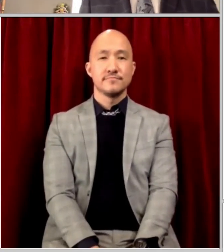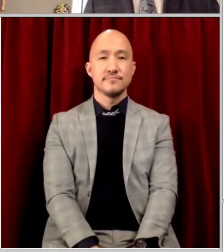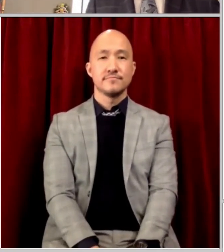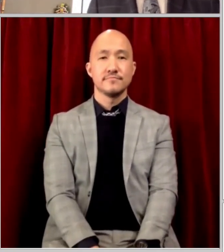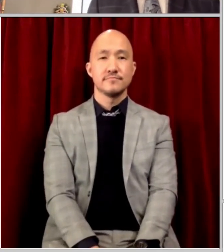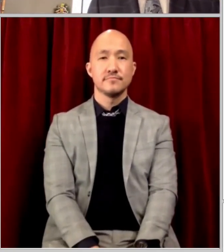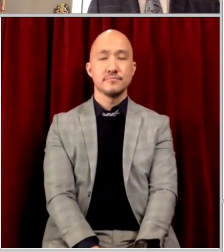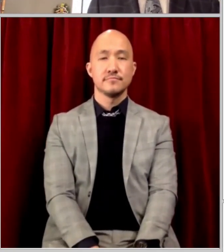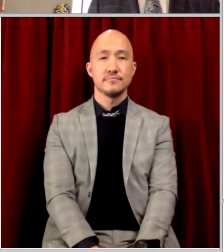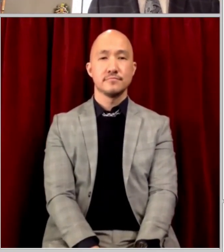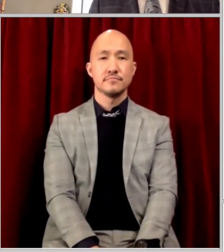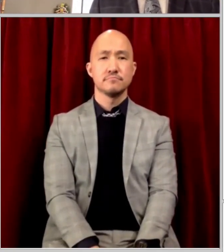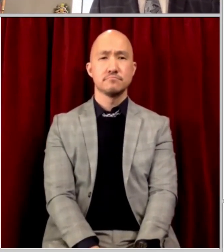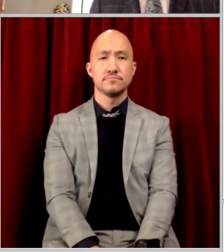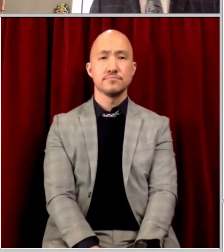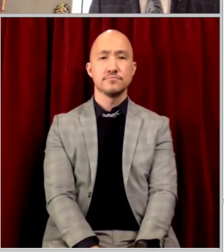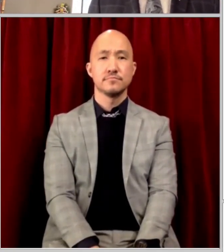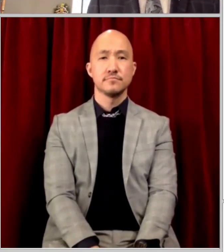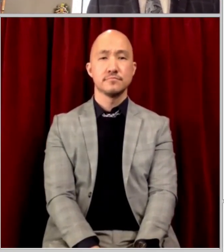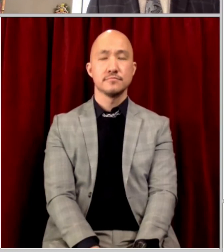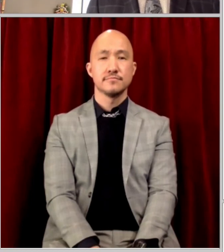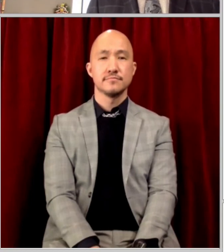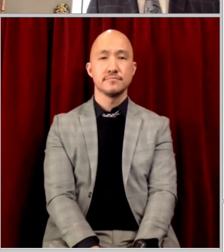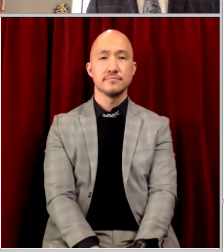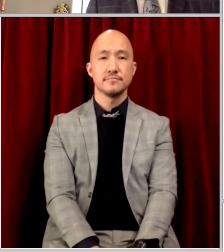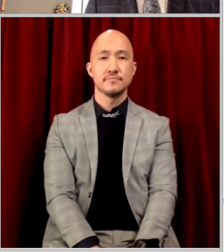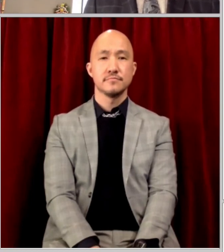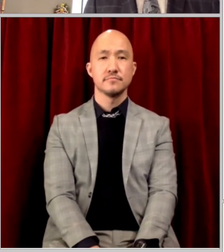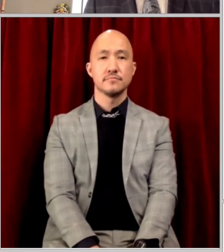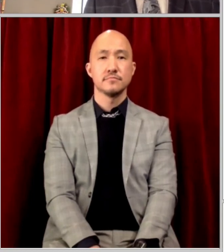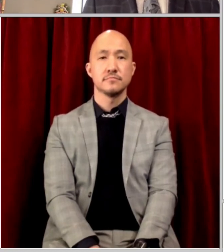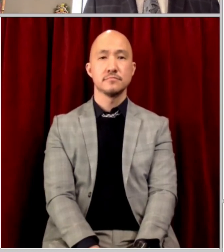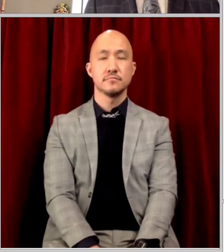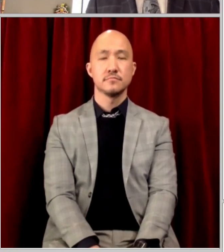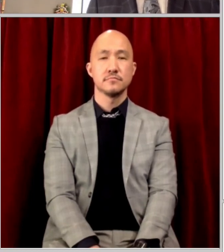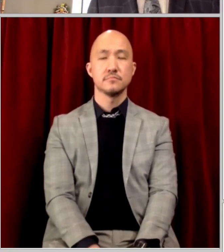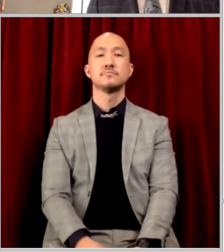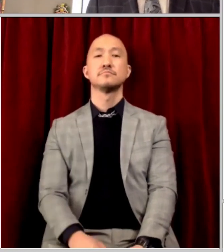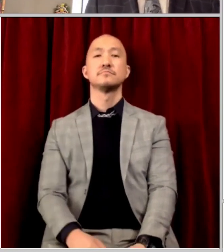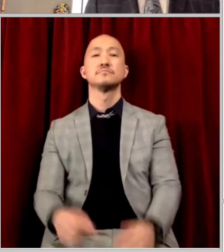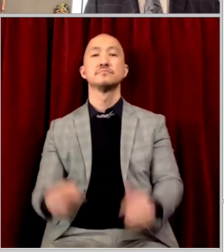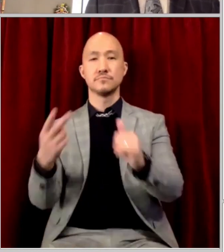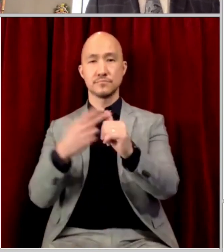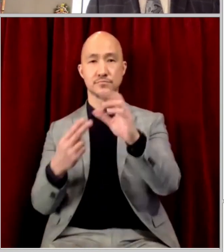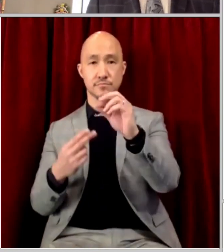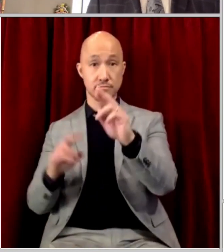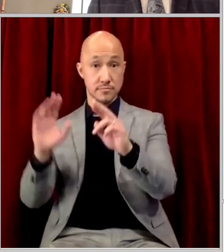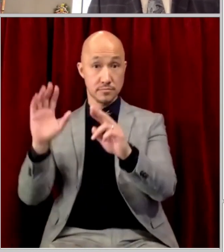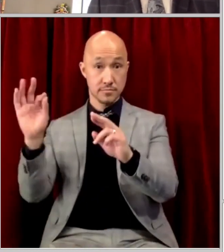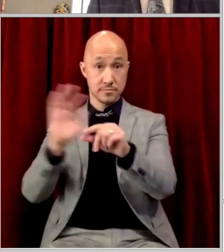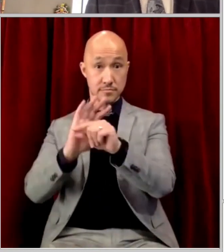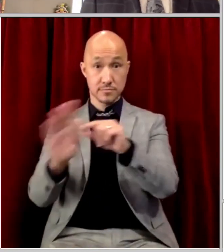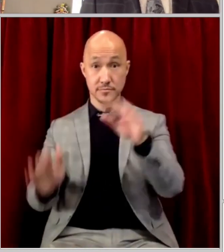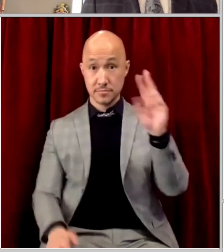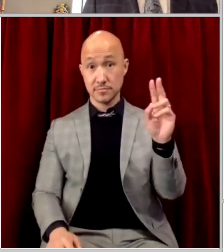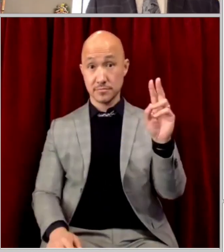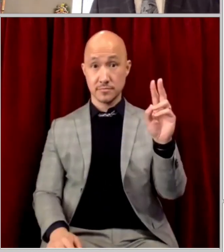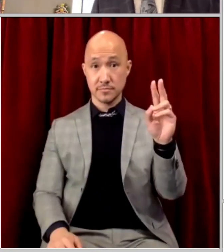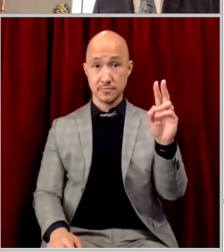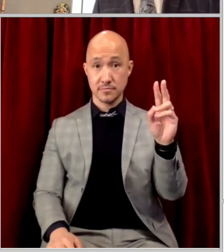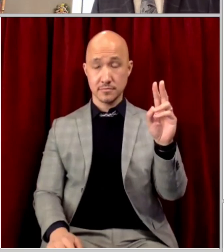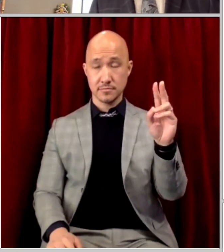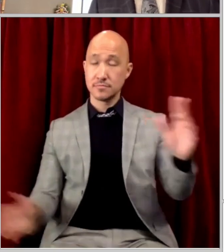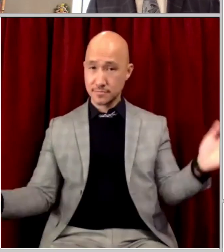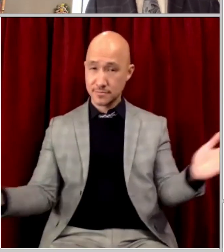For contribution, again, we will remind you what the word says, that we should give what we've decided to give, and we want to do so cheerfully. And you may do